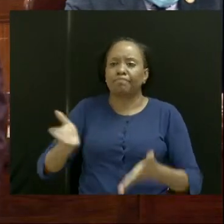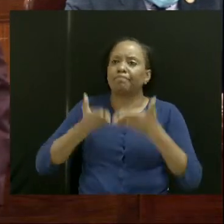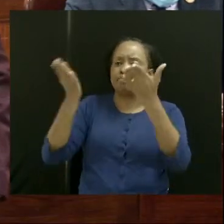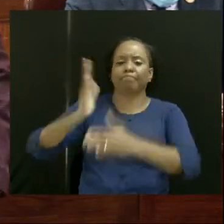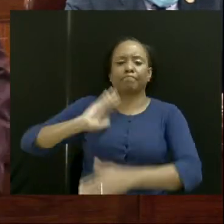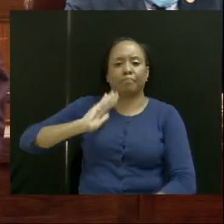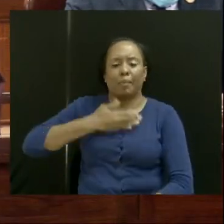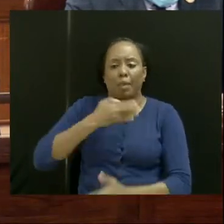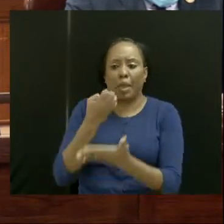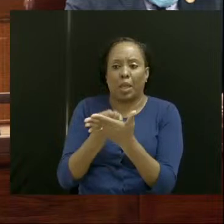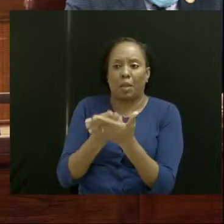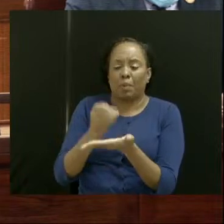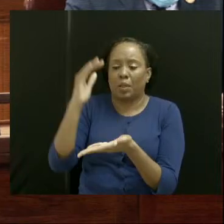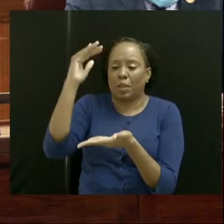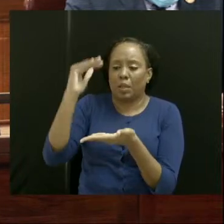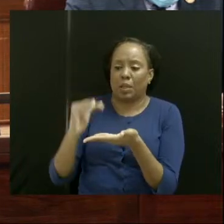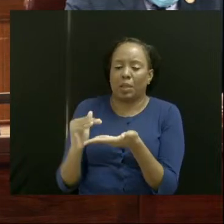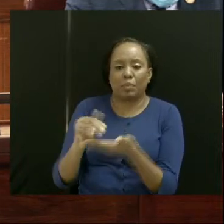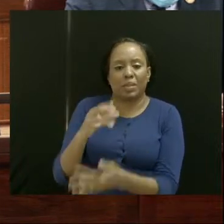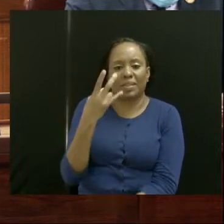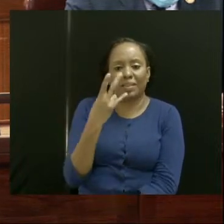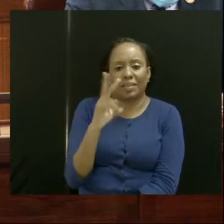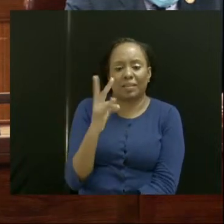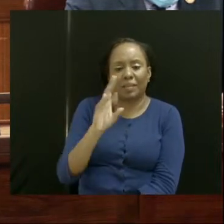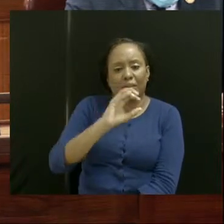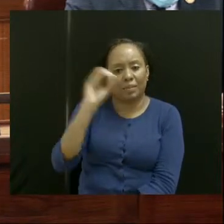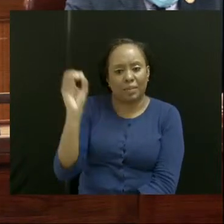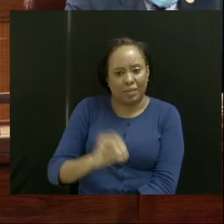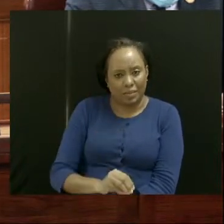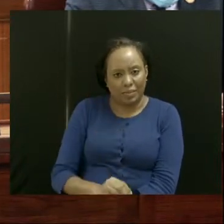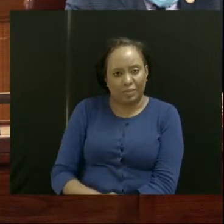declined by 17%.